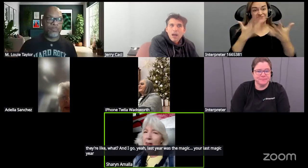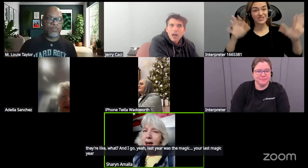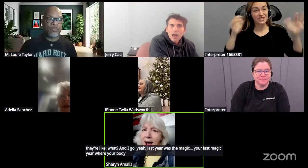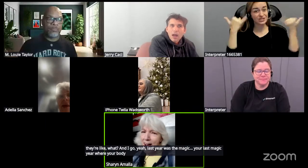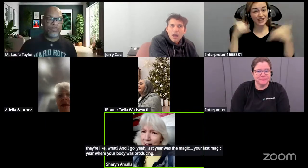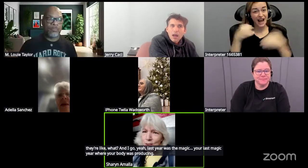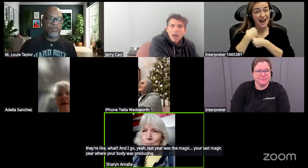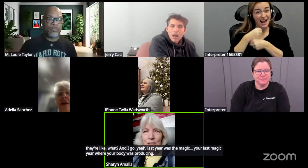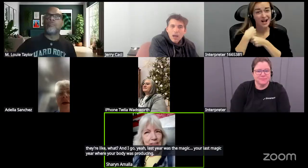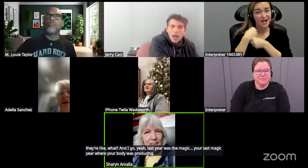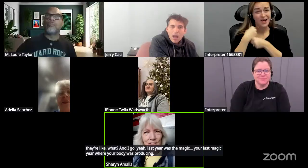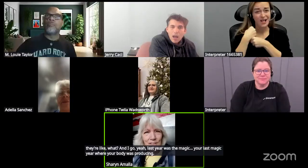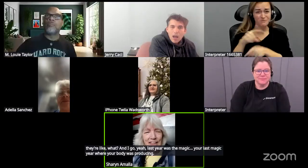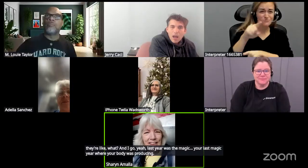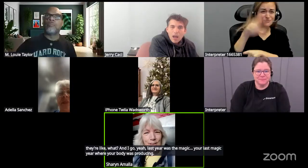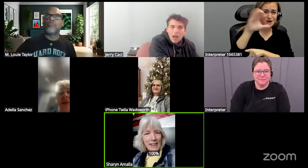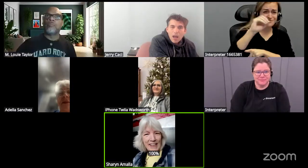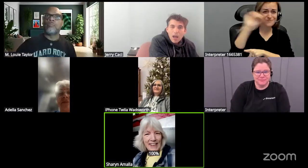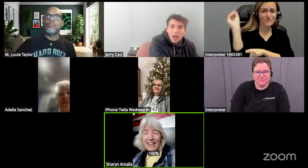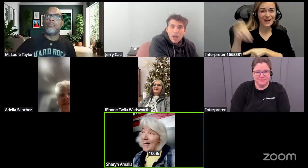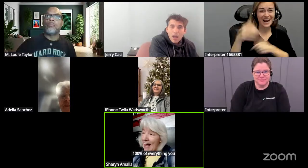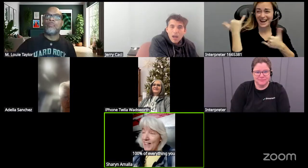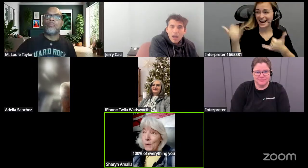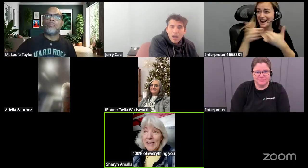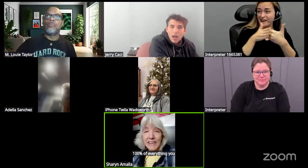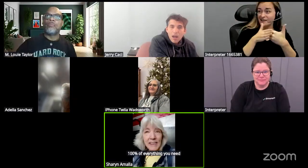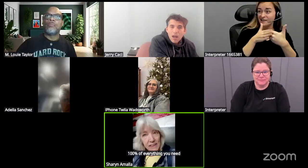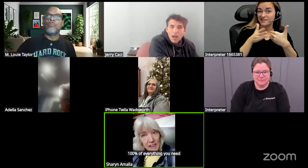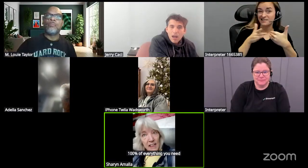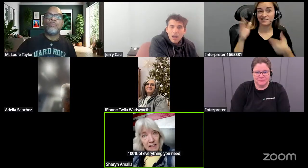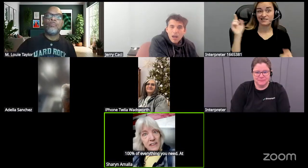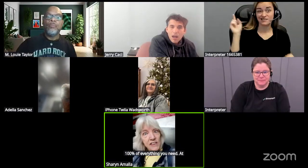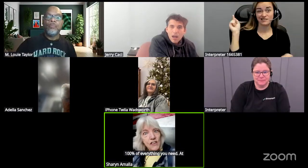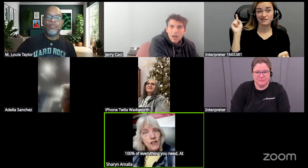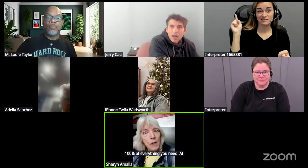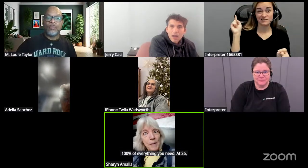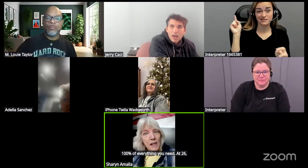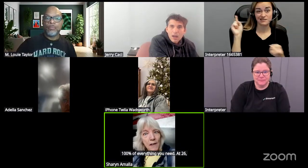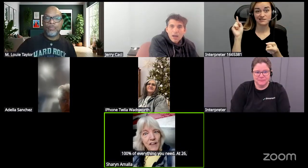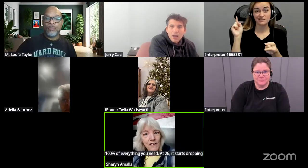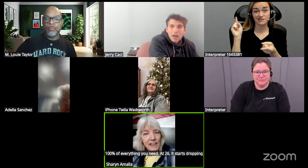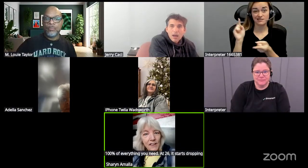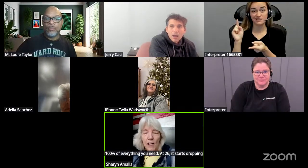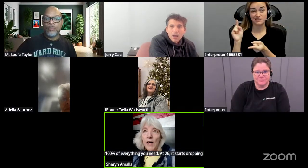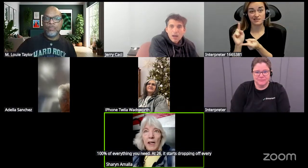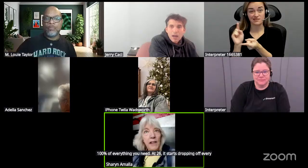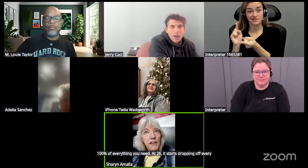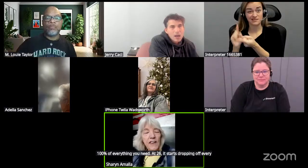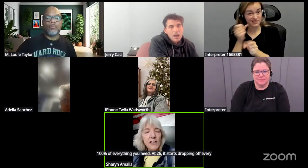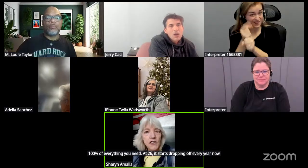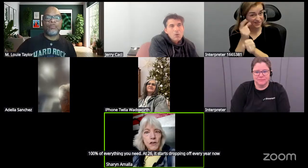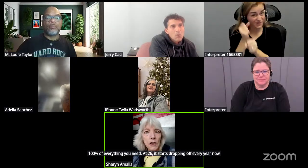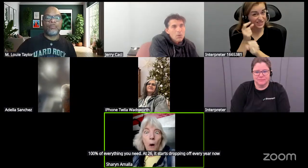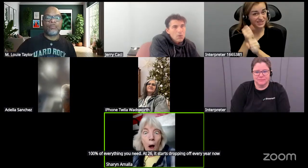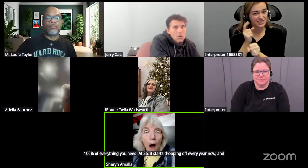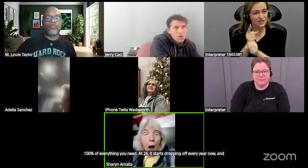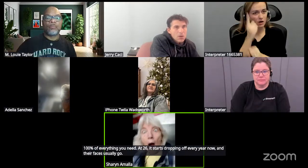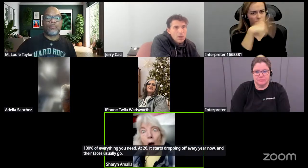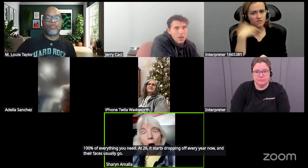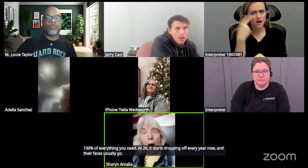producing 100% of everything you need. At 26, it starts dropping off every year now." And their faces usually